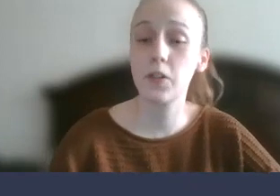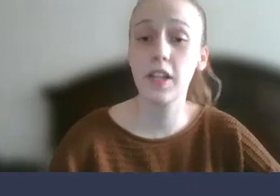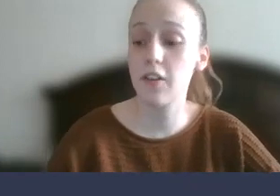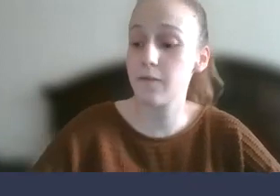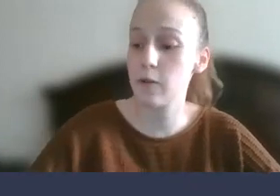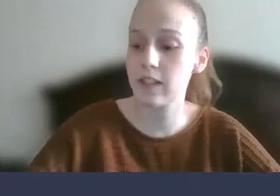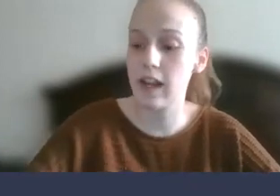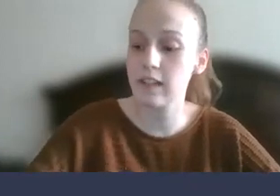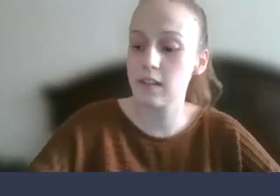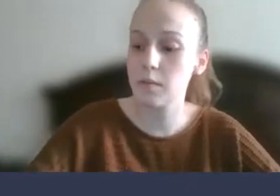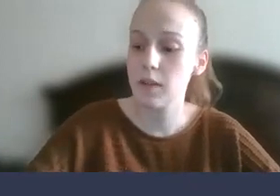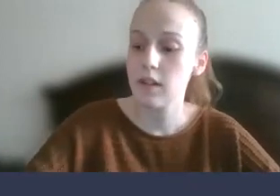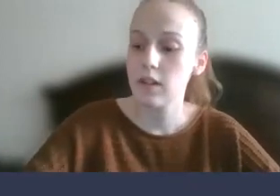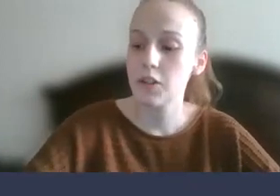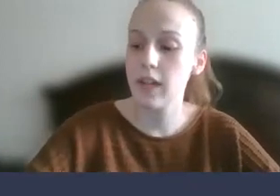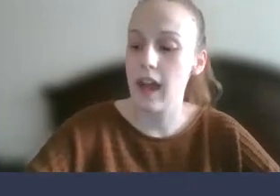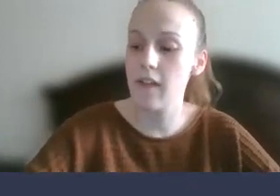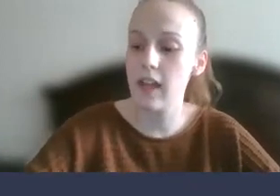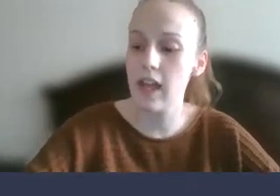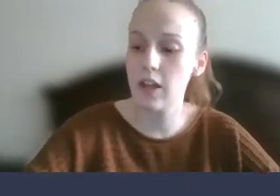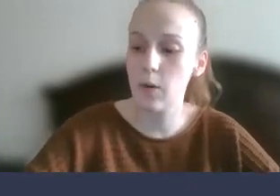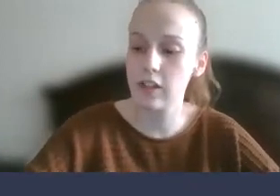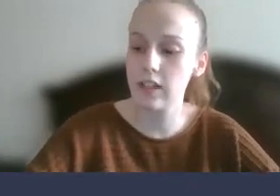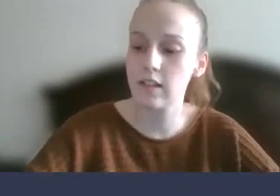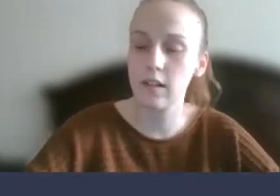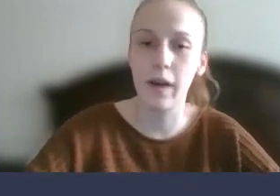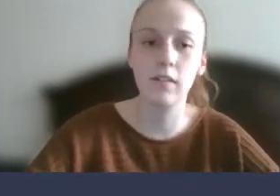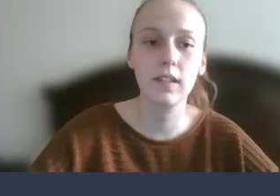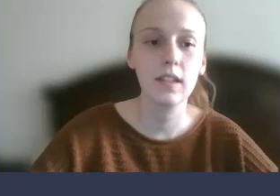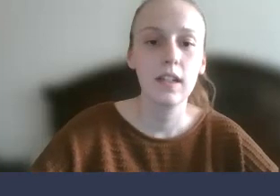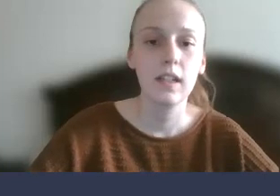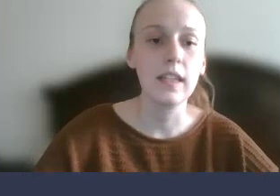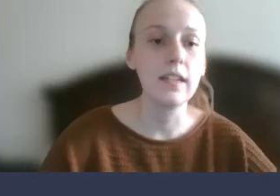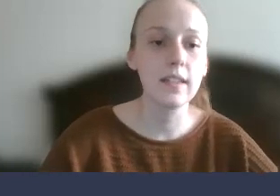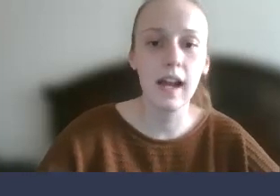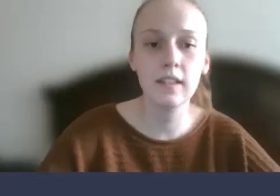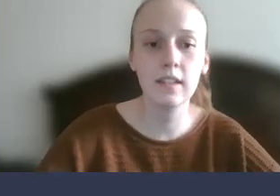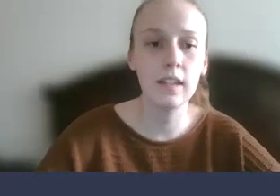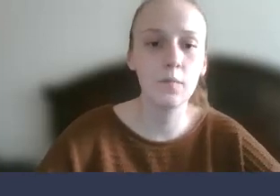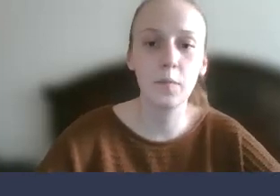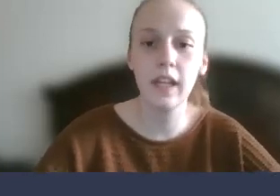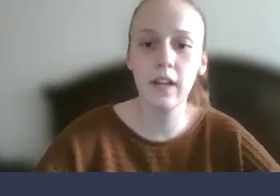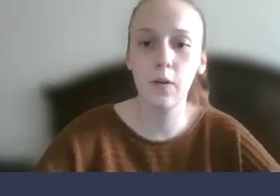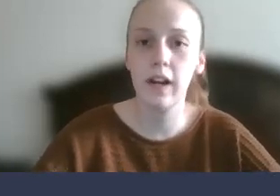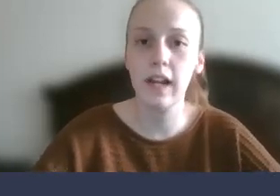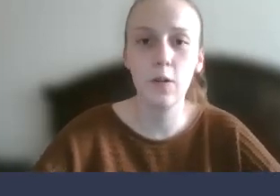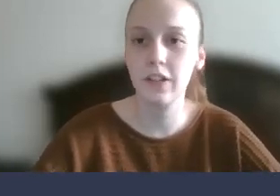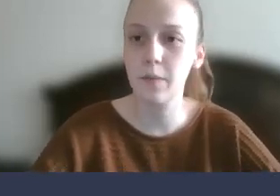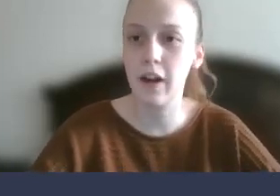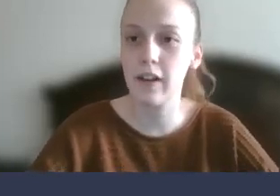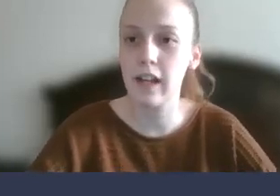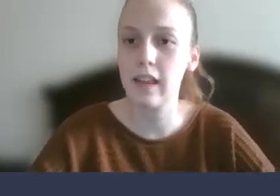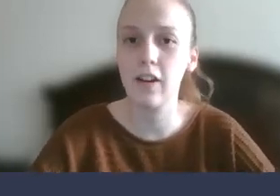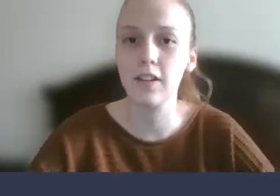So those are the other 4 signs. Do we have any questions about these signs? Need them repeated or any